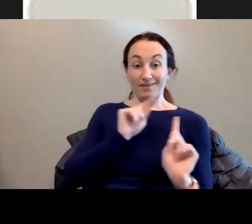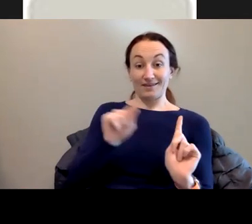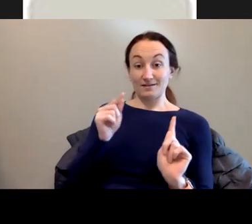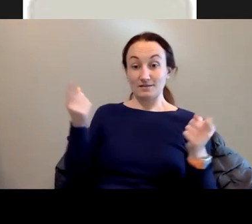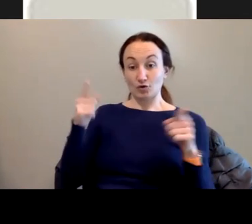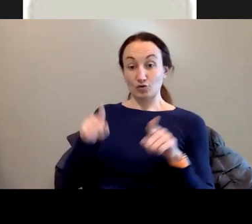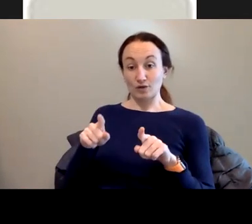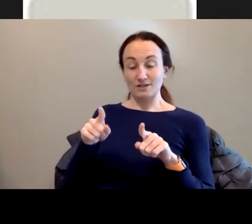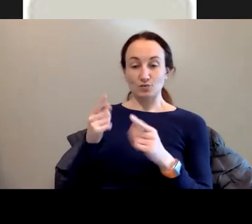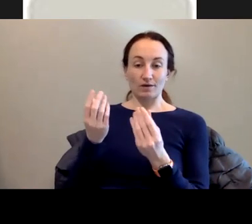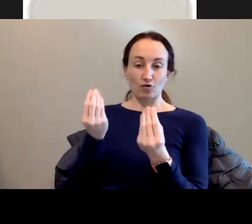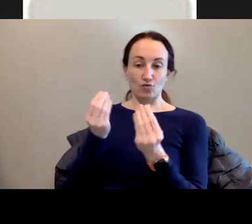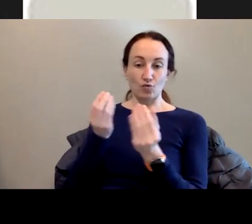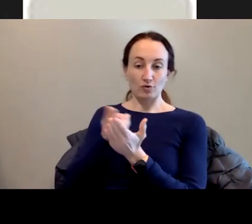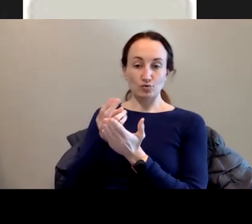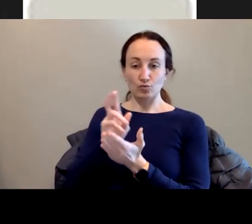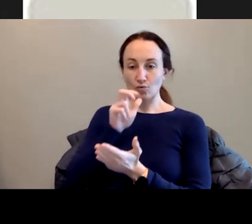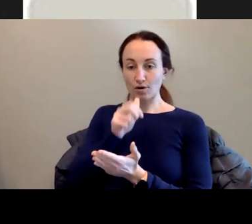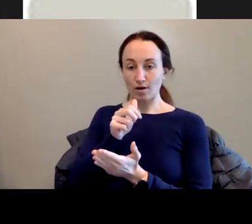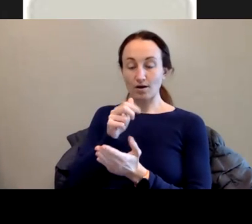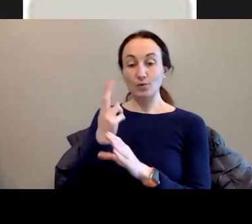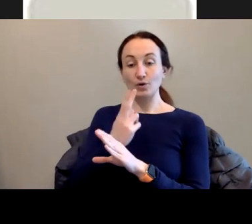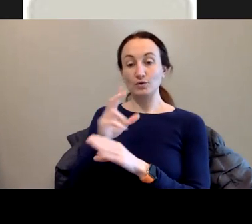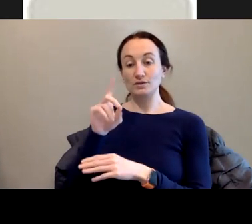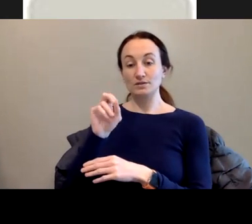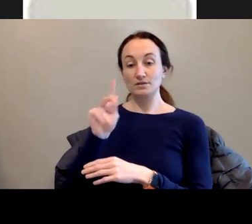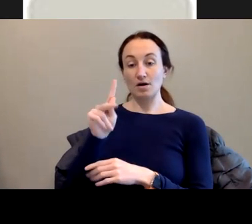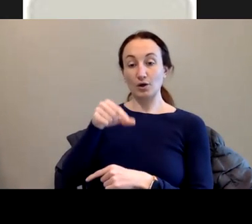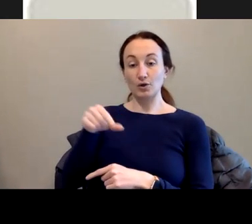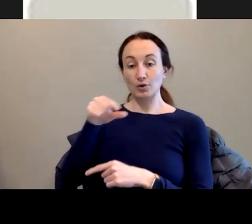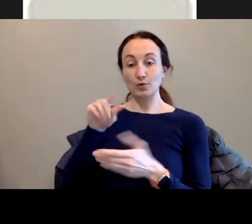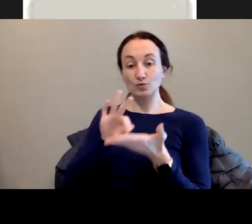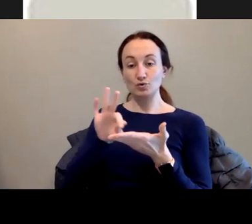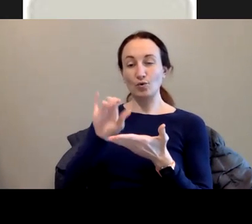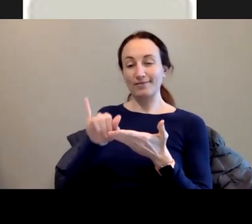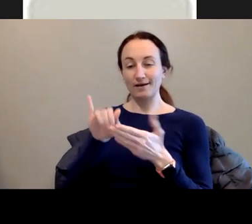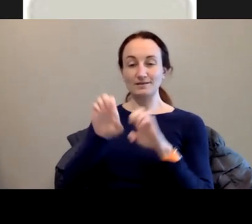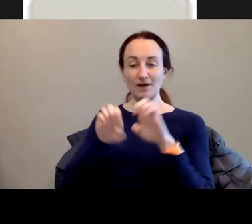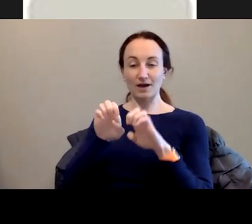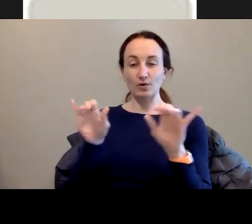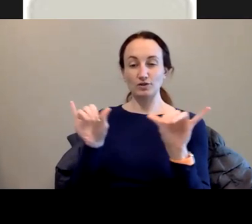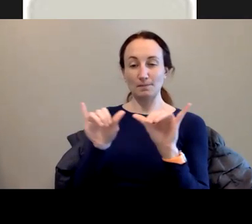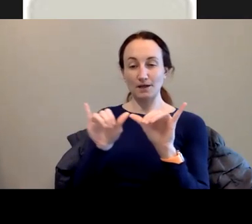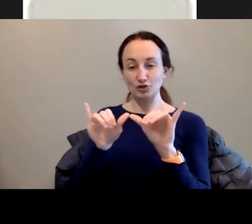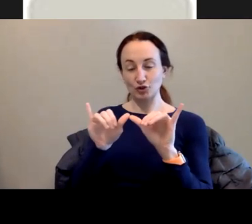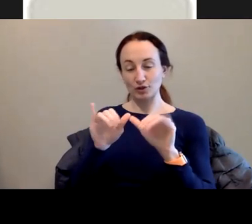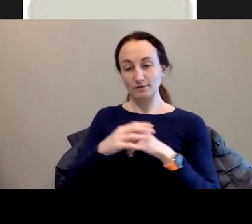or not. And we use the dock Q score as an evaluation metric to see if